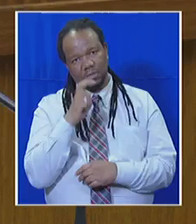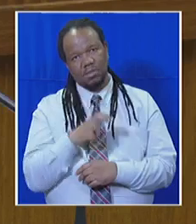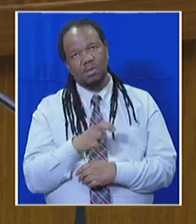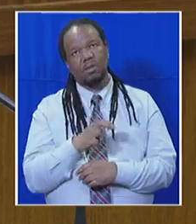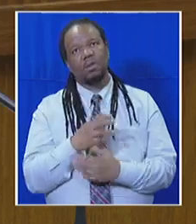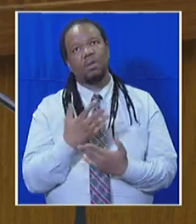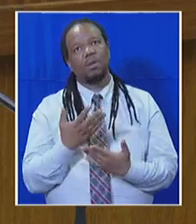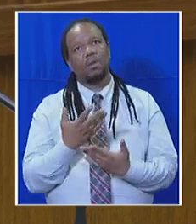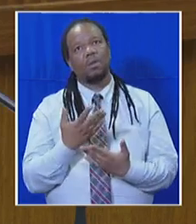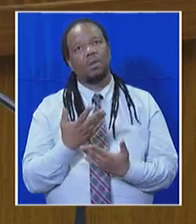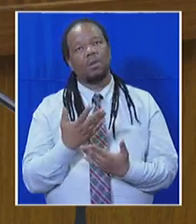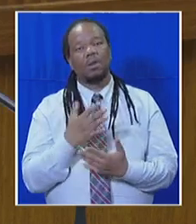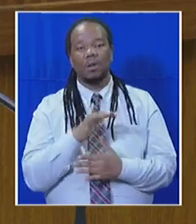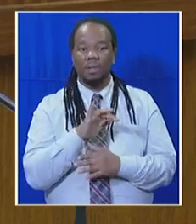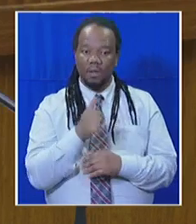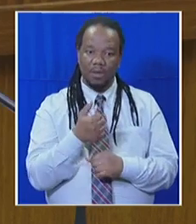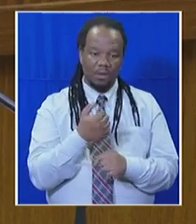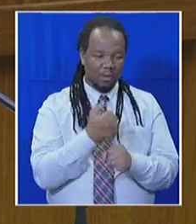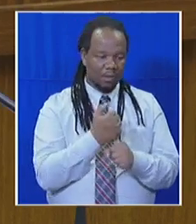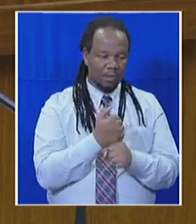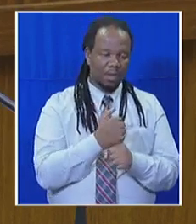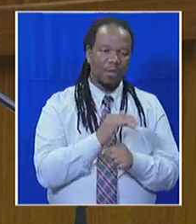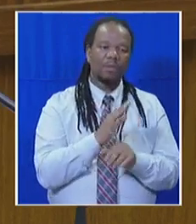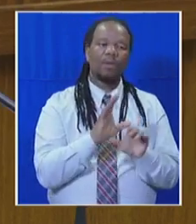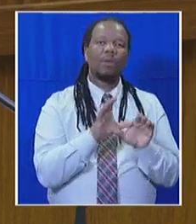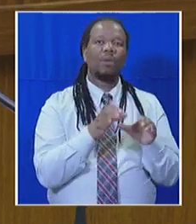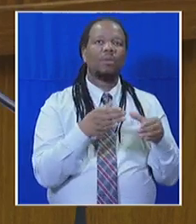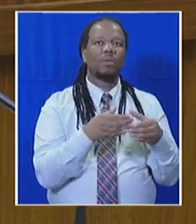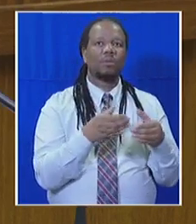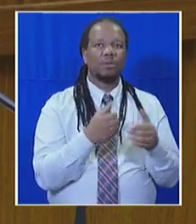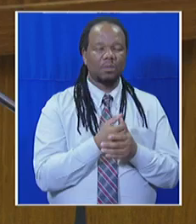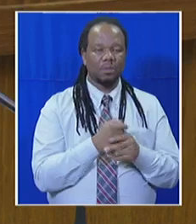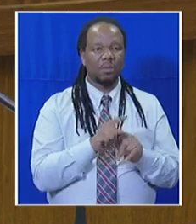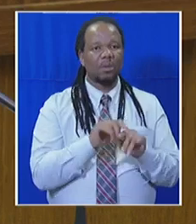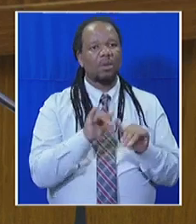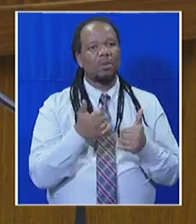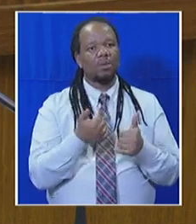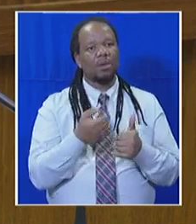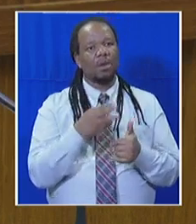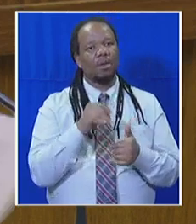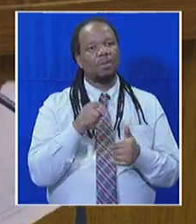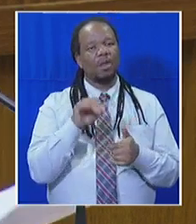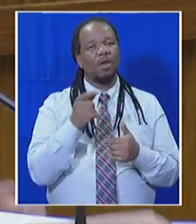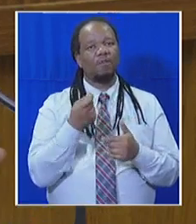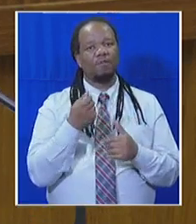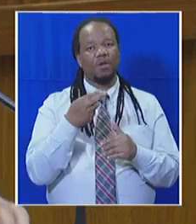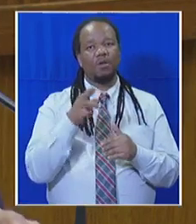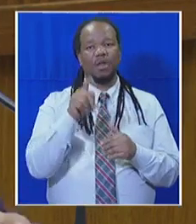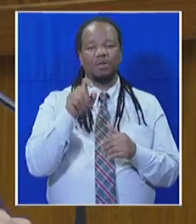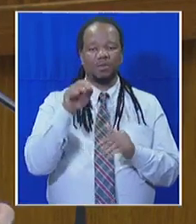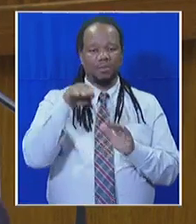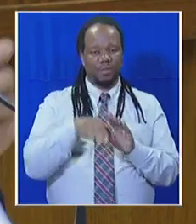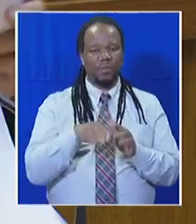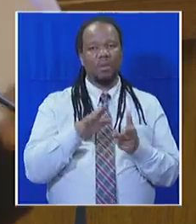recognize our concerns as a committee, but National Treasury shares many of this, about the decline in revenues during the MTF period, the decline in the contingency reserve,